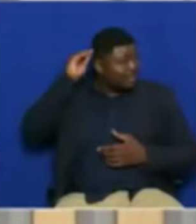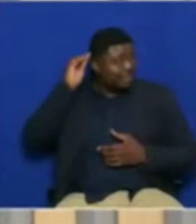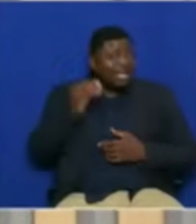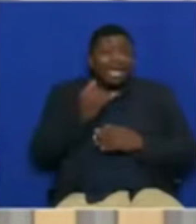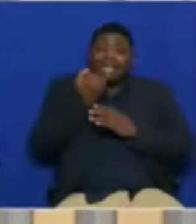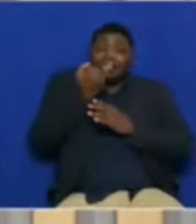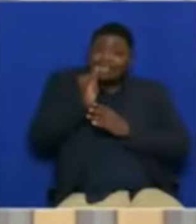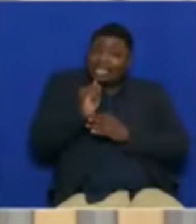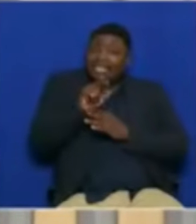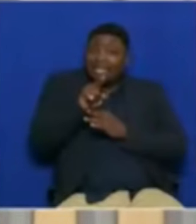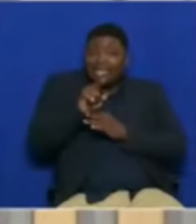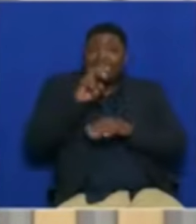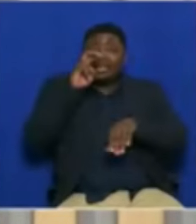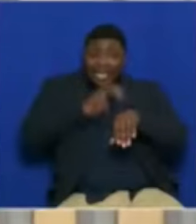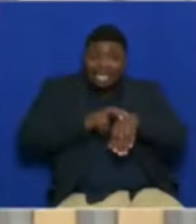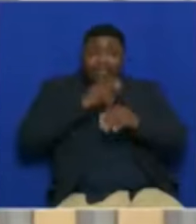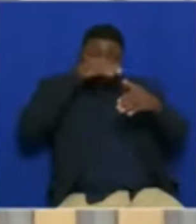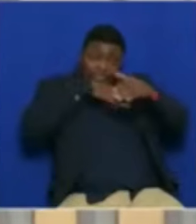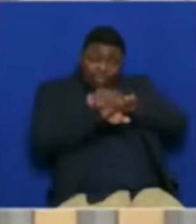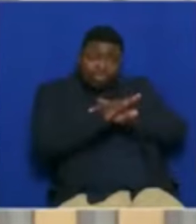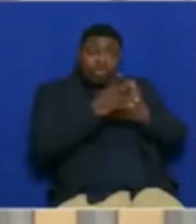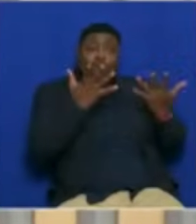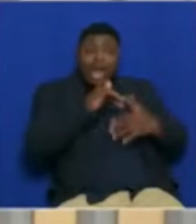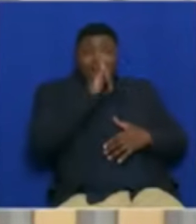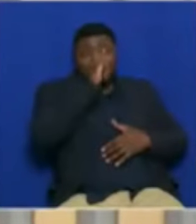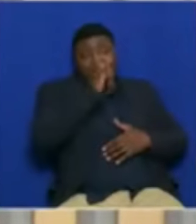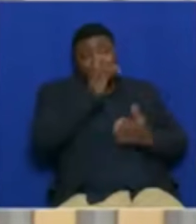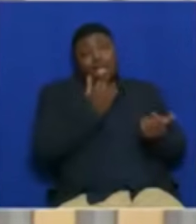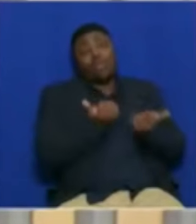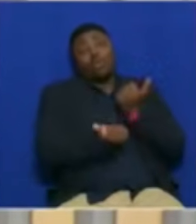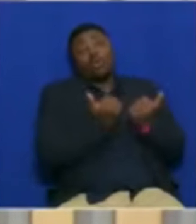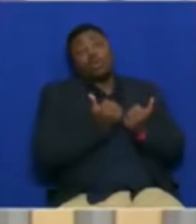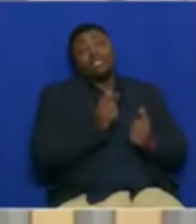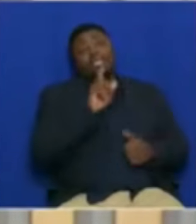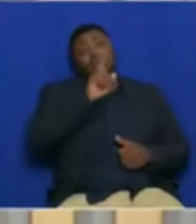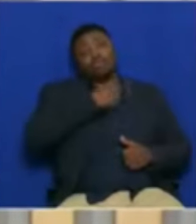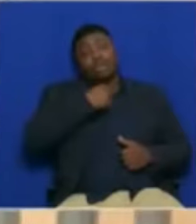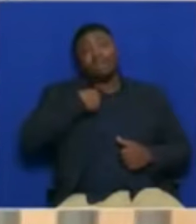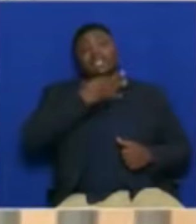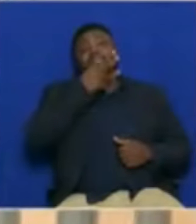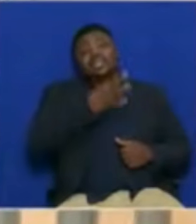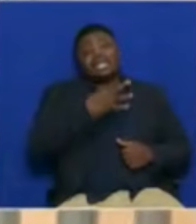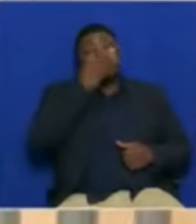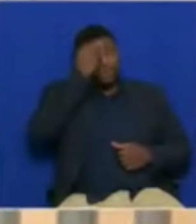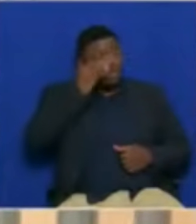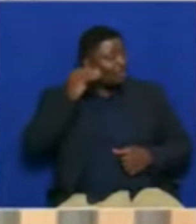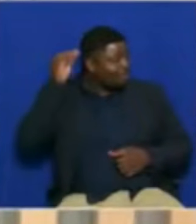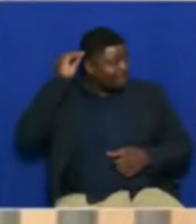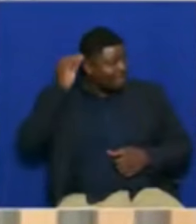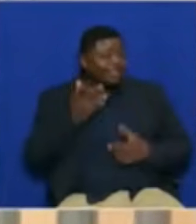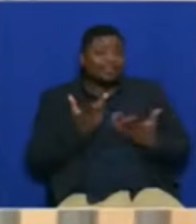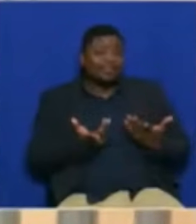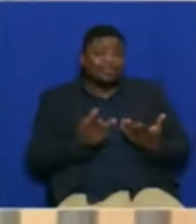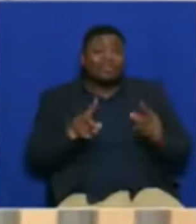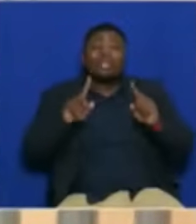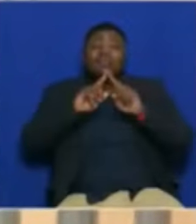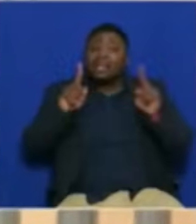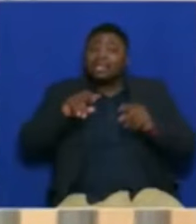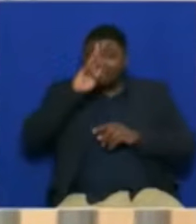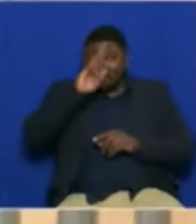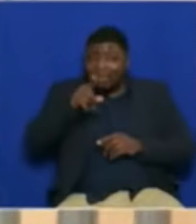affidavit before a criminal court, so I'm saying noted. So if you are still to appear, it's already on record. So,